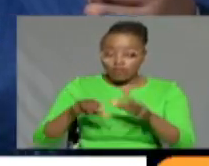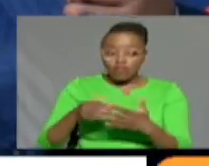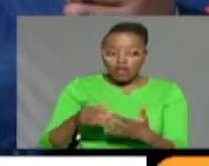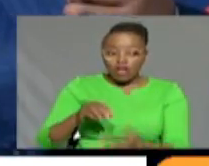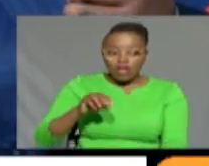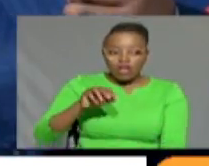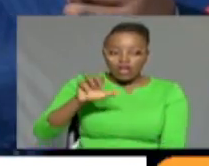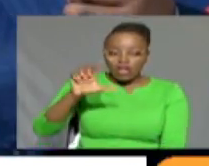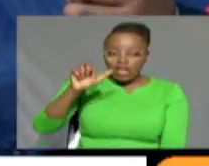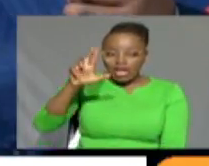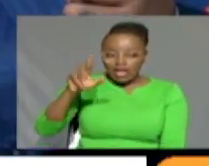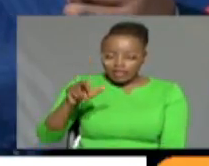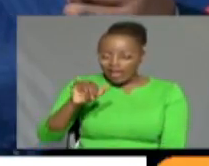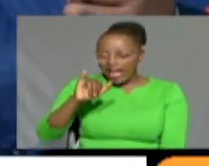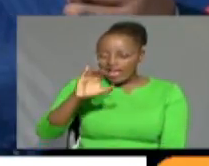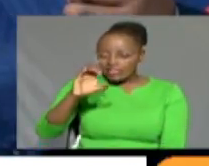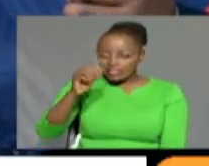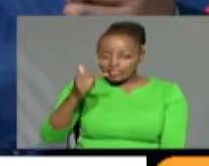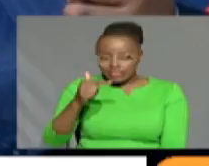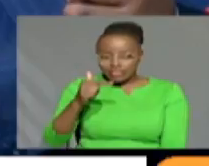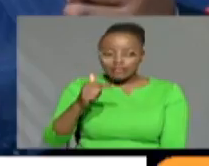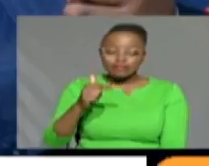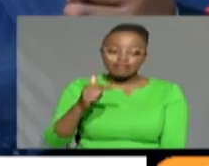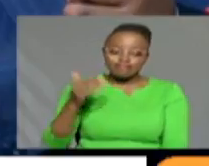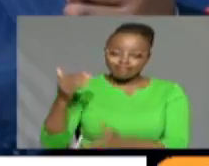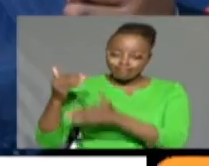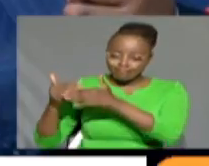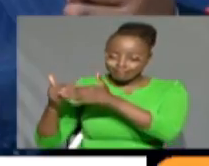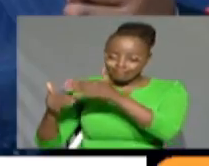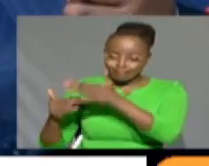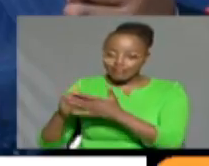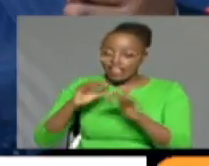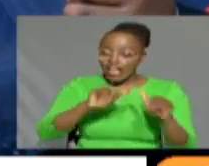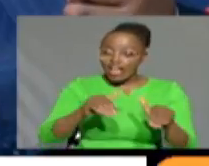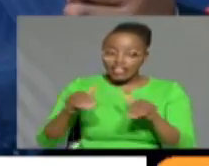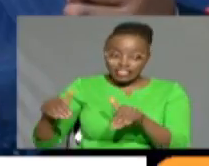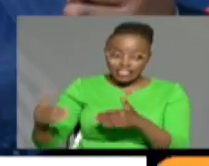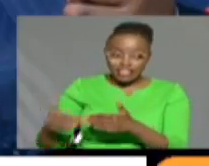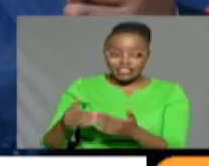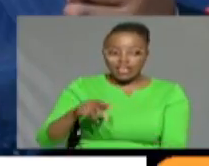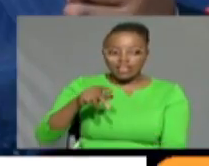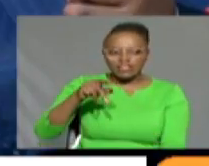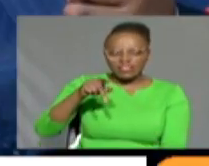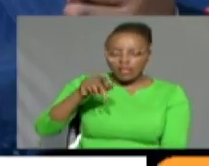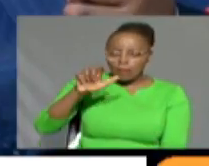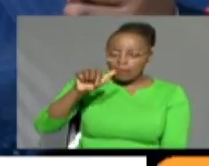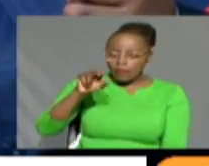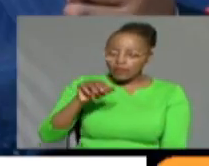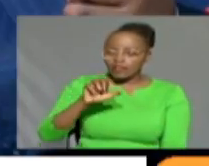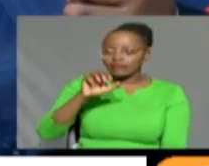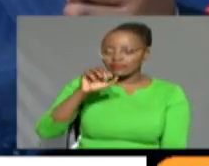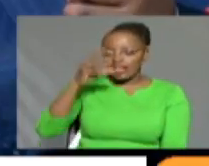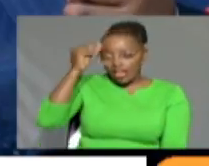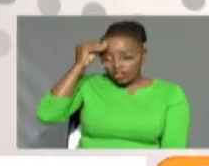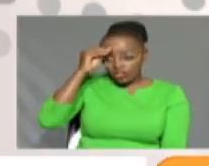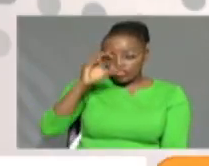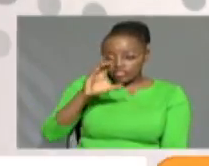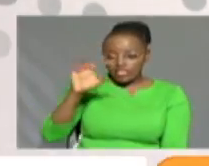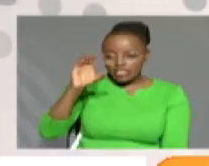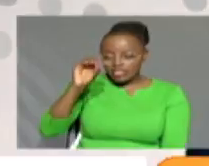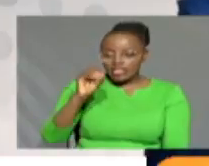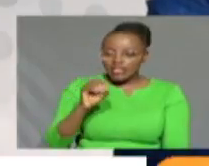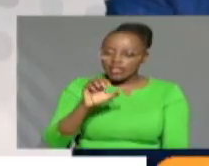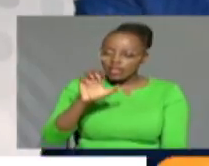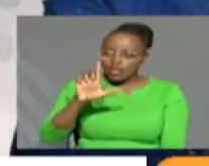Wambua, ICT's Newton Munene, Winfred Gathangu, Agriculture's Pauline Kahiga, Education's CEC Lucia Mulwa,